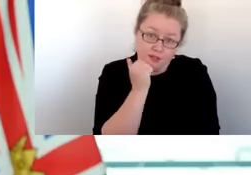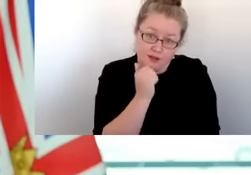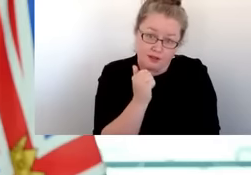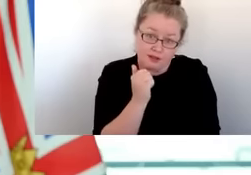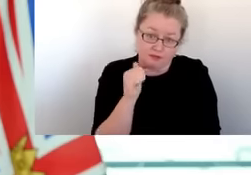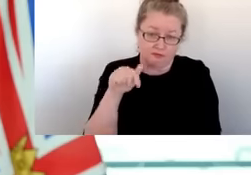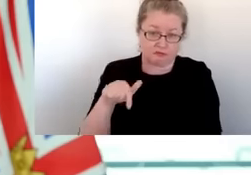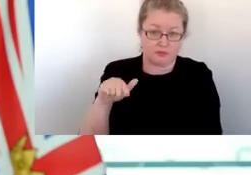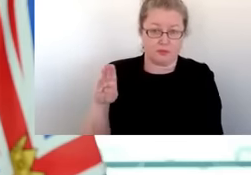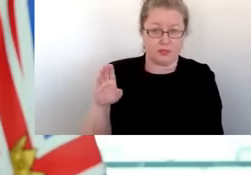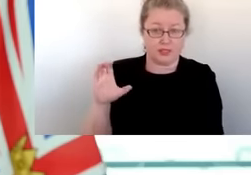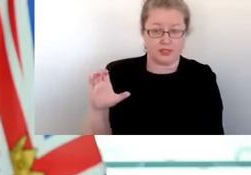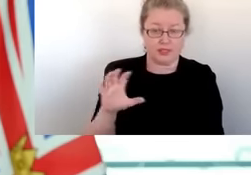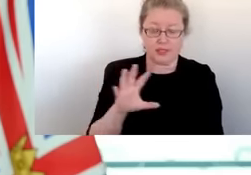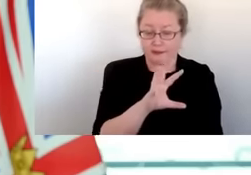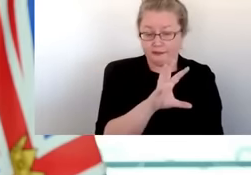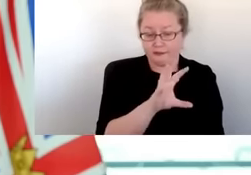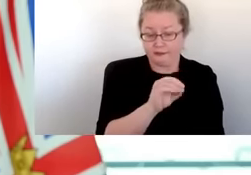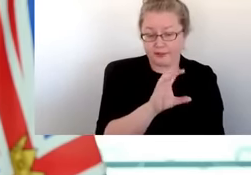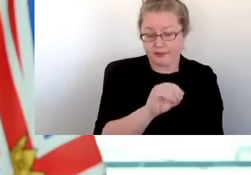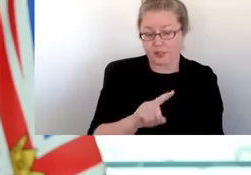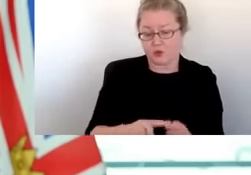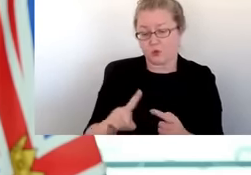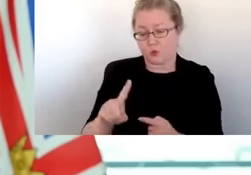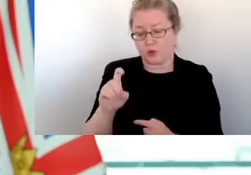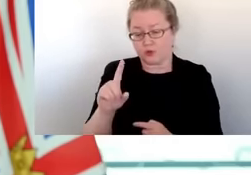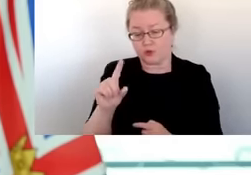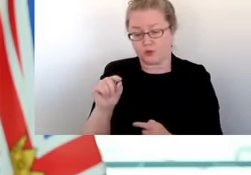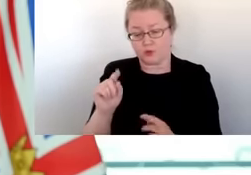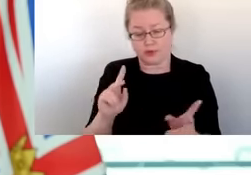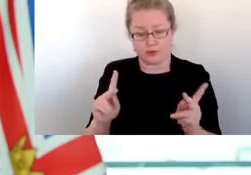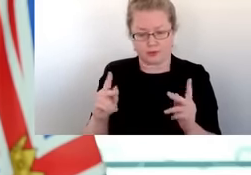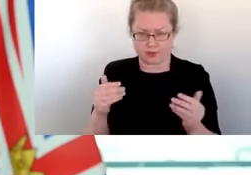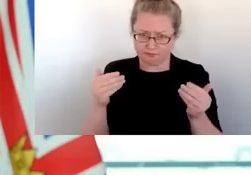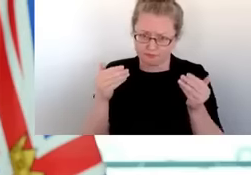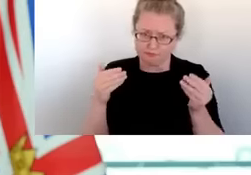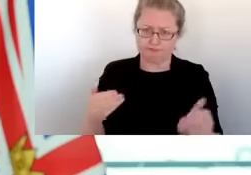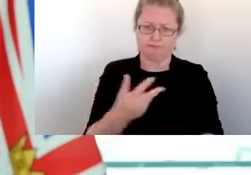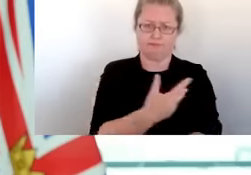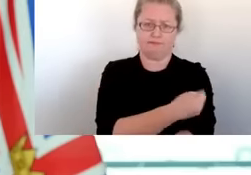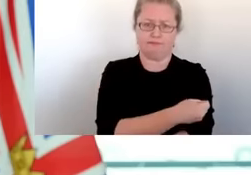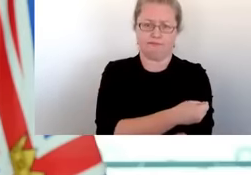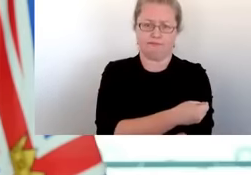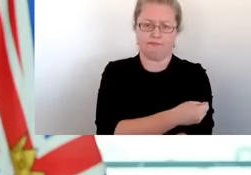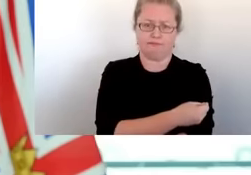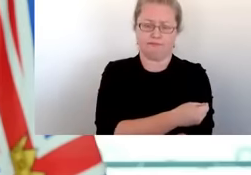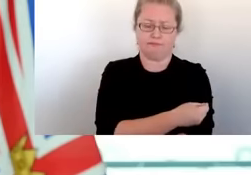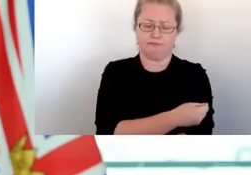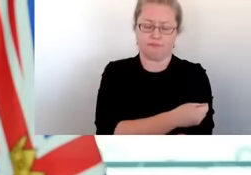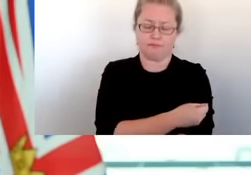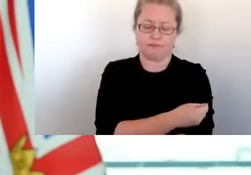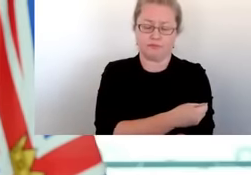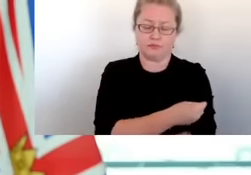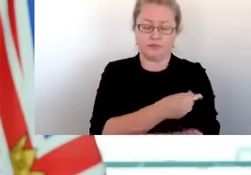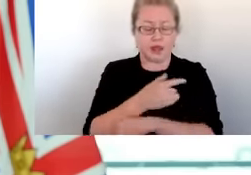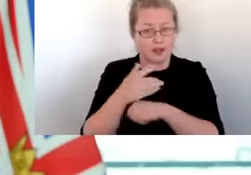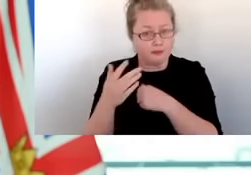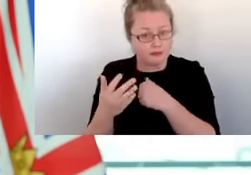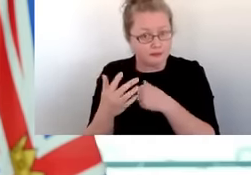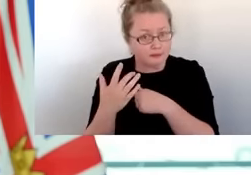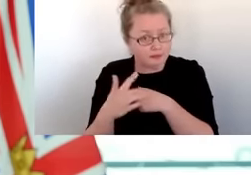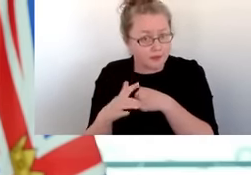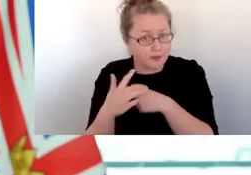to 120 youth or adults actually have stepped up to get their first dose. So making this